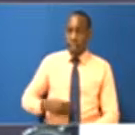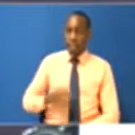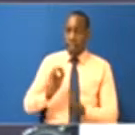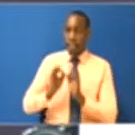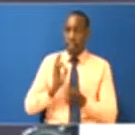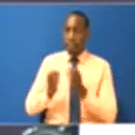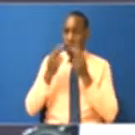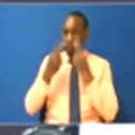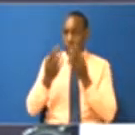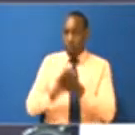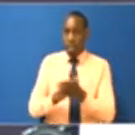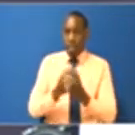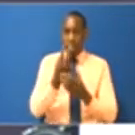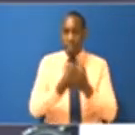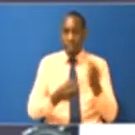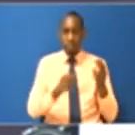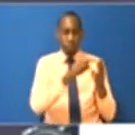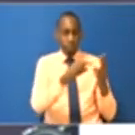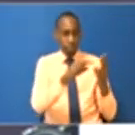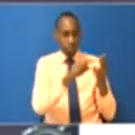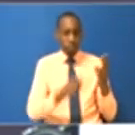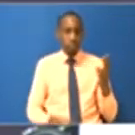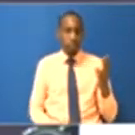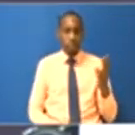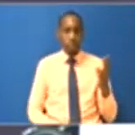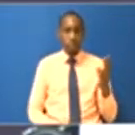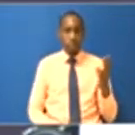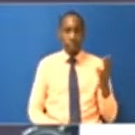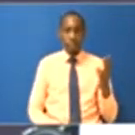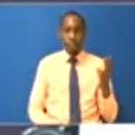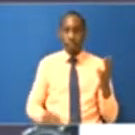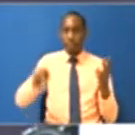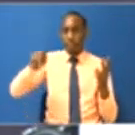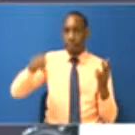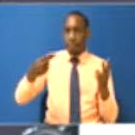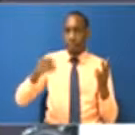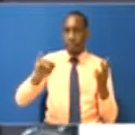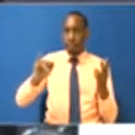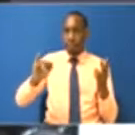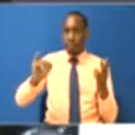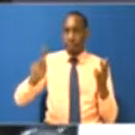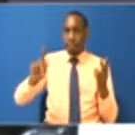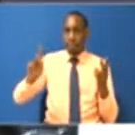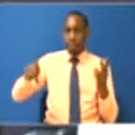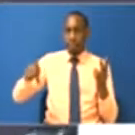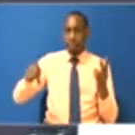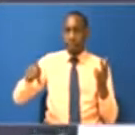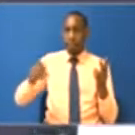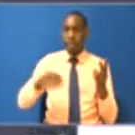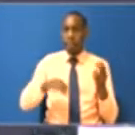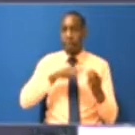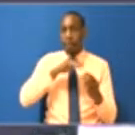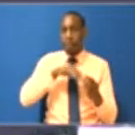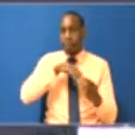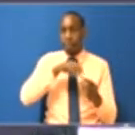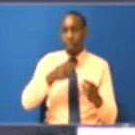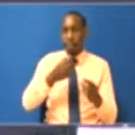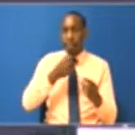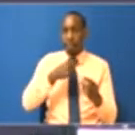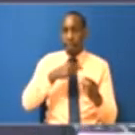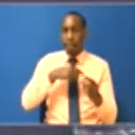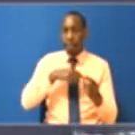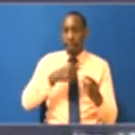at both of them i think they and philip is laughing i don't know why he's laughing but if you look at both of them i think what